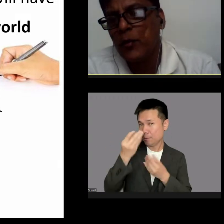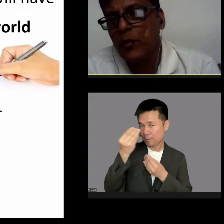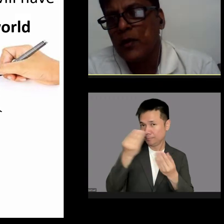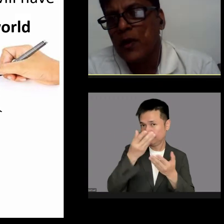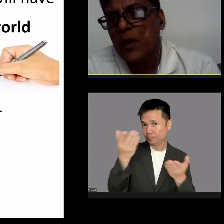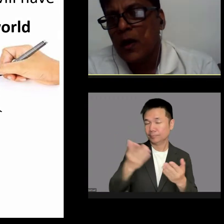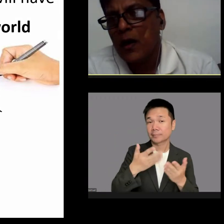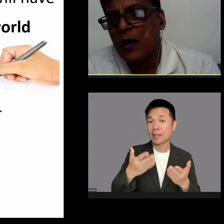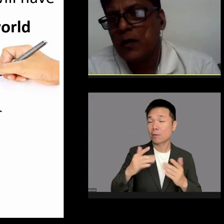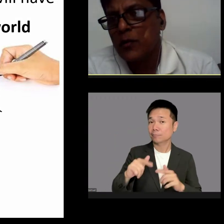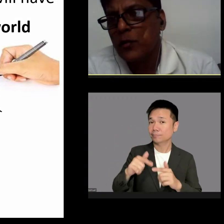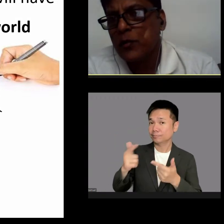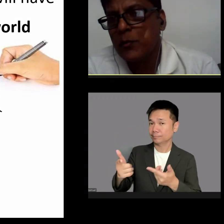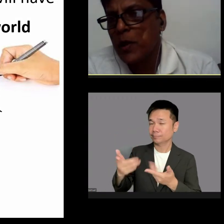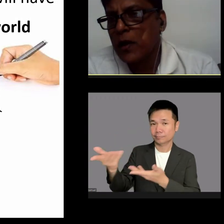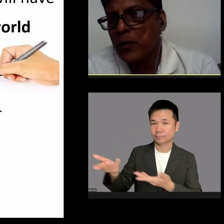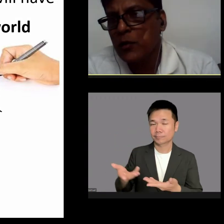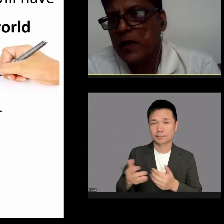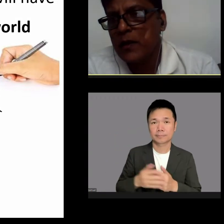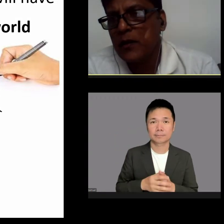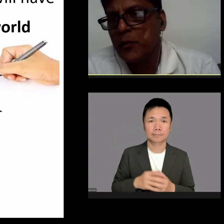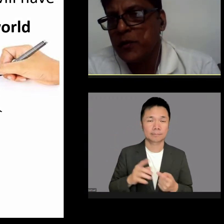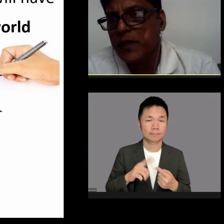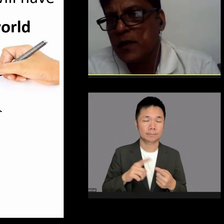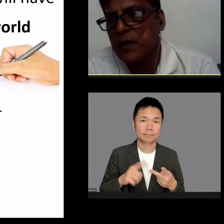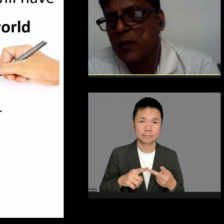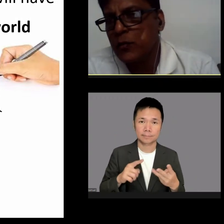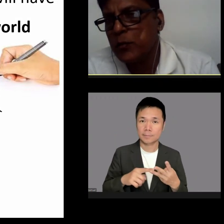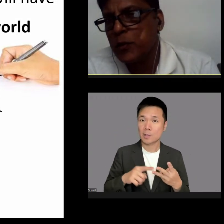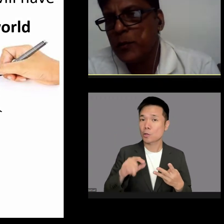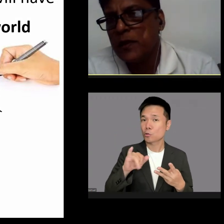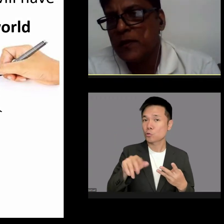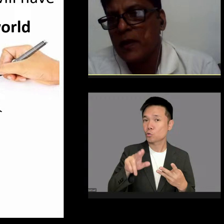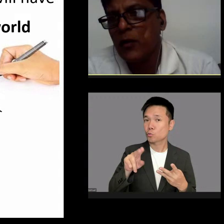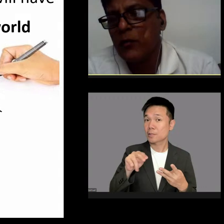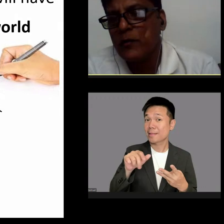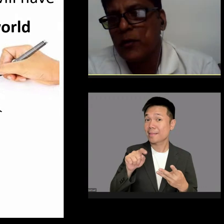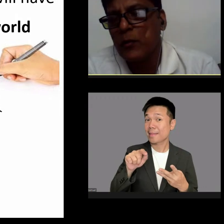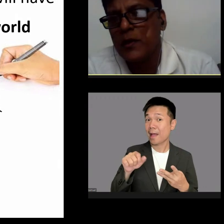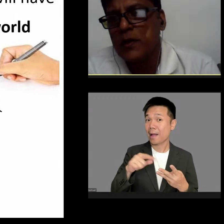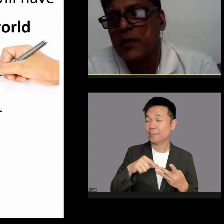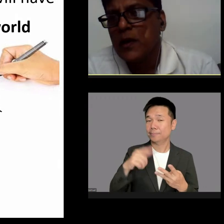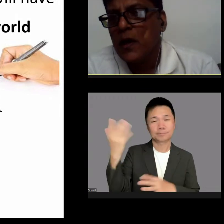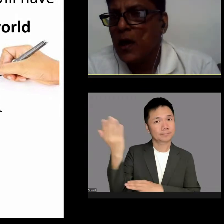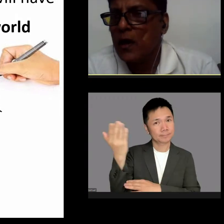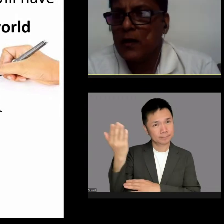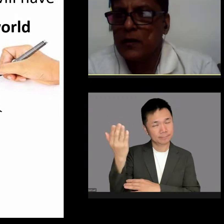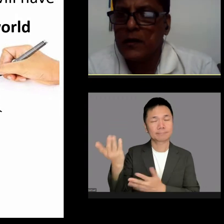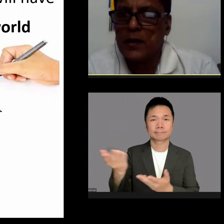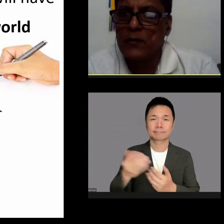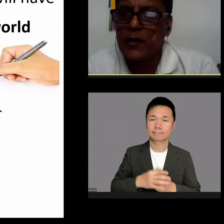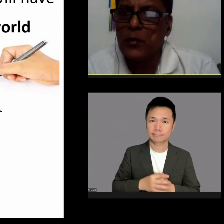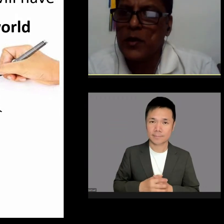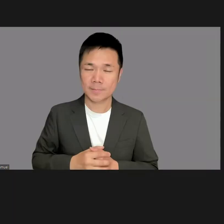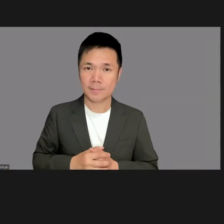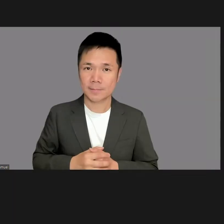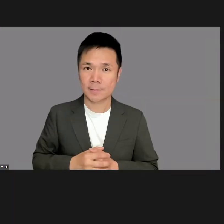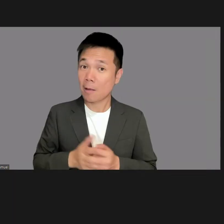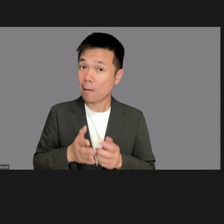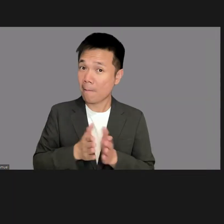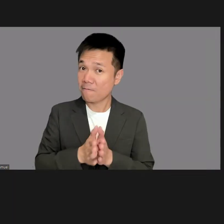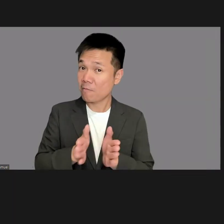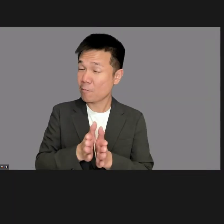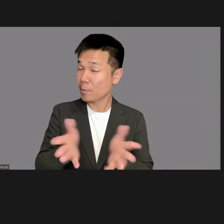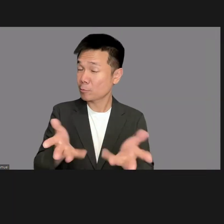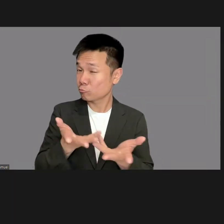the floor to my colleague Jaunita, who would be taking over from here and giving you an